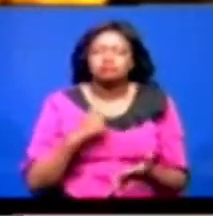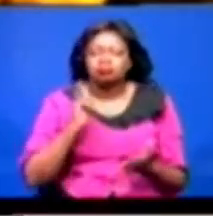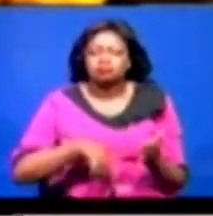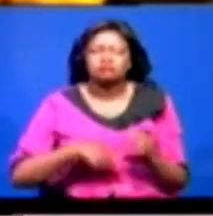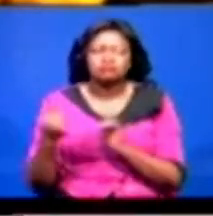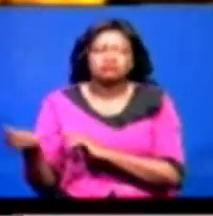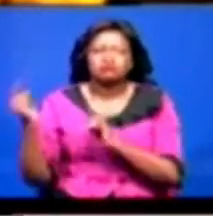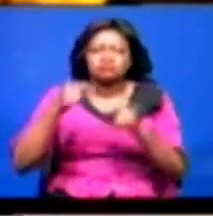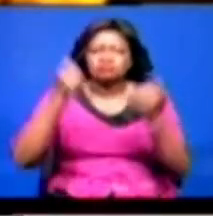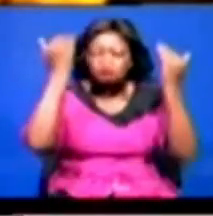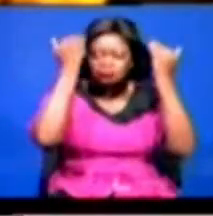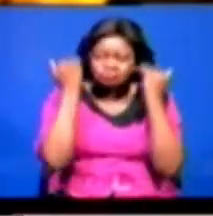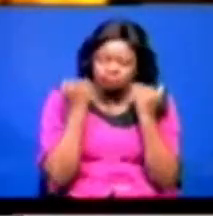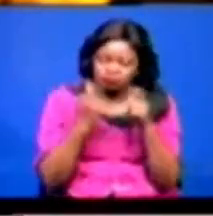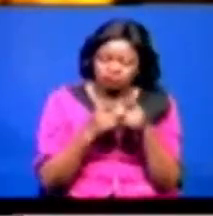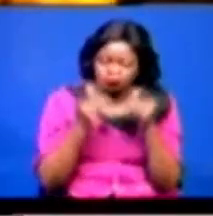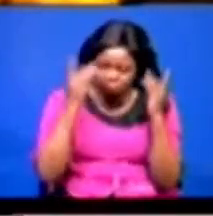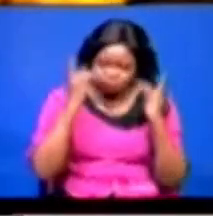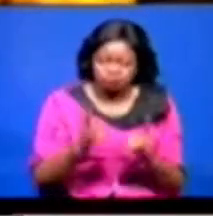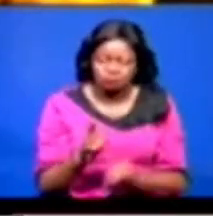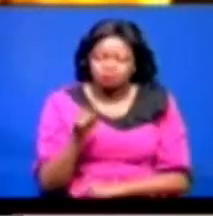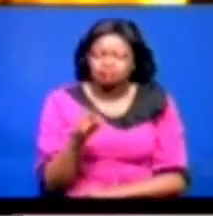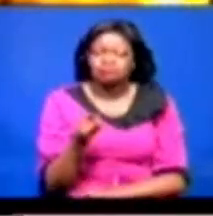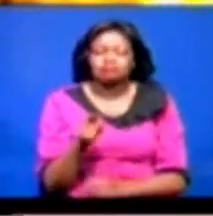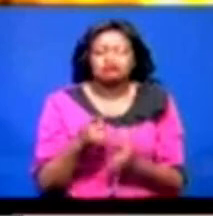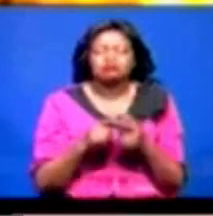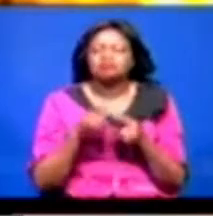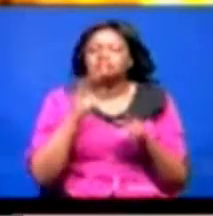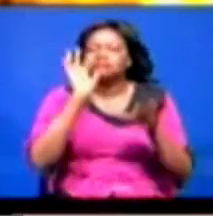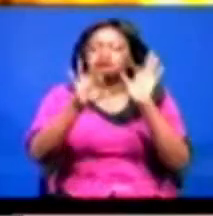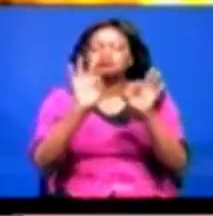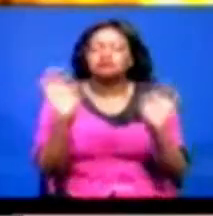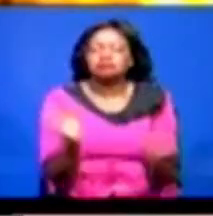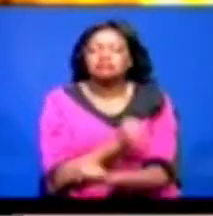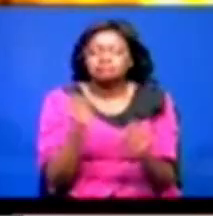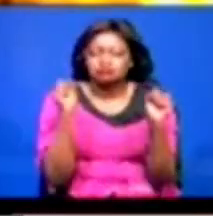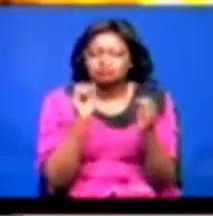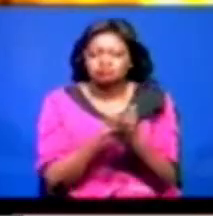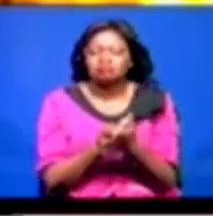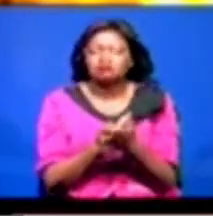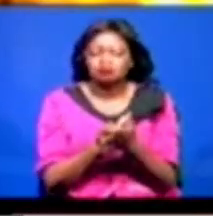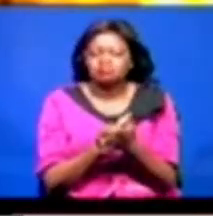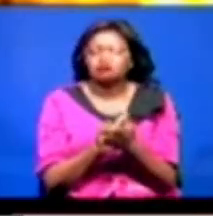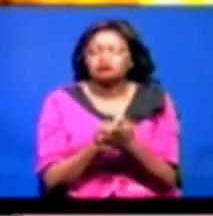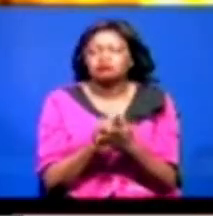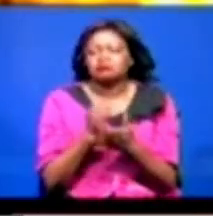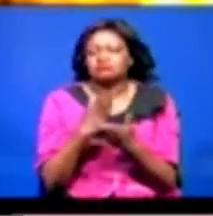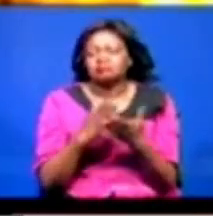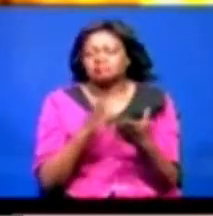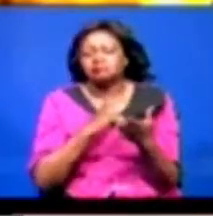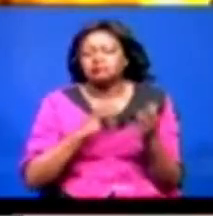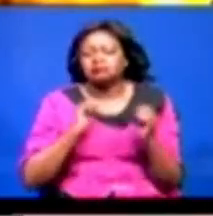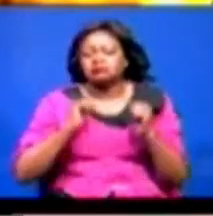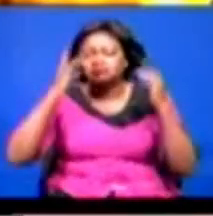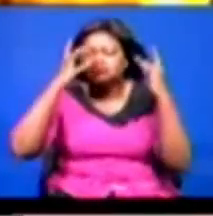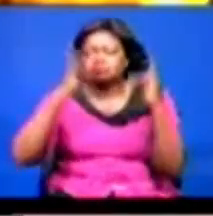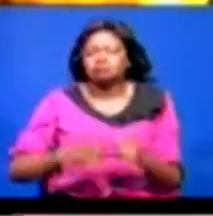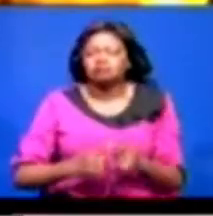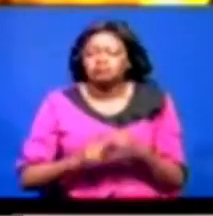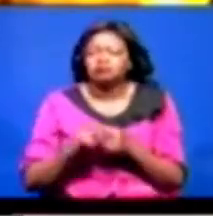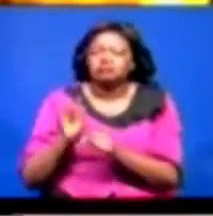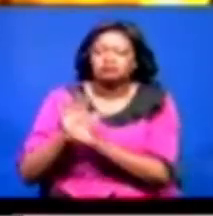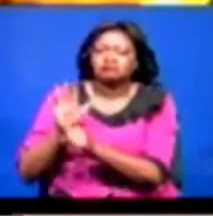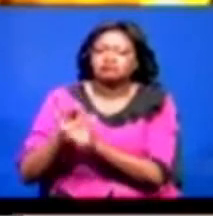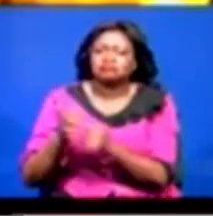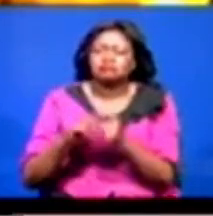court, and the court will determine the issue. The option cannot be that a number of the commissioners can decide we are the majority and we are going to